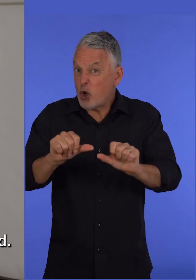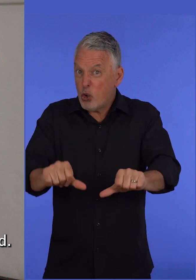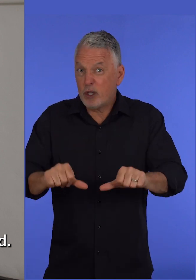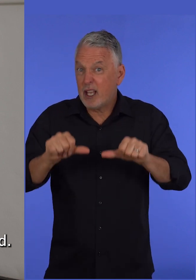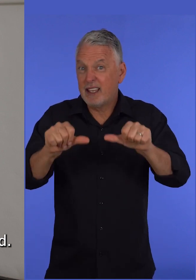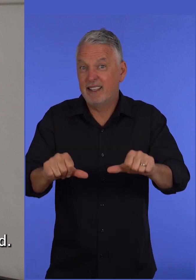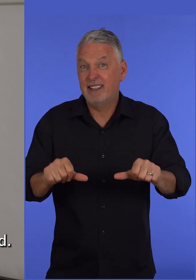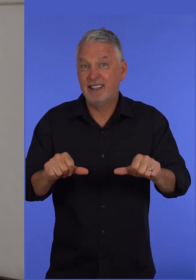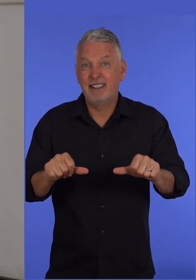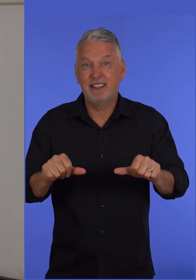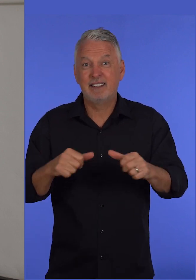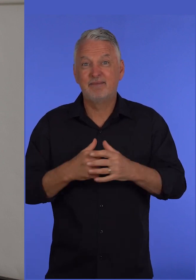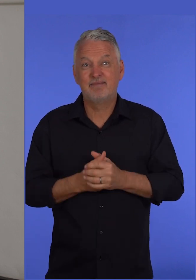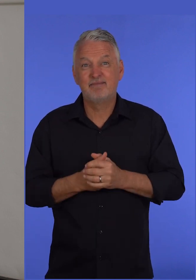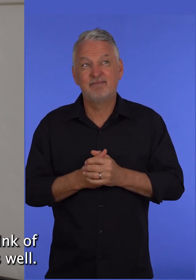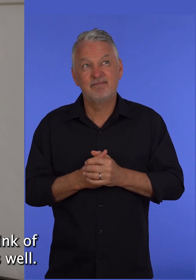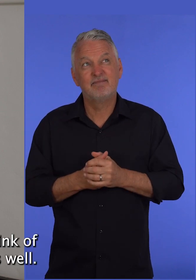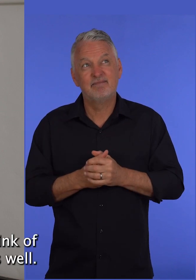okay.